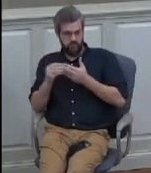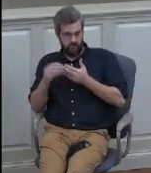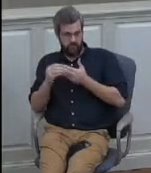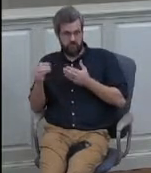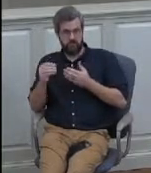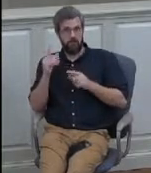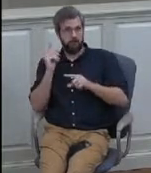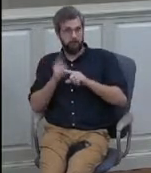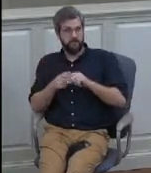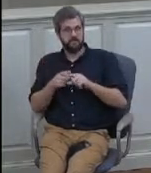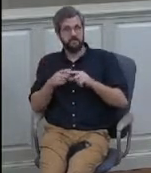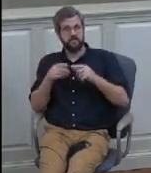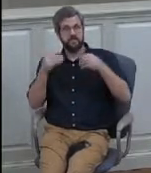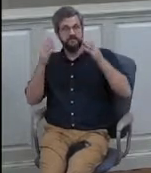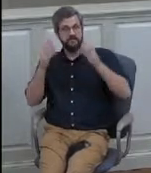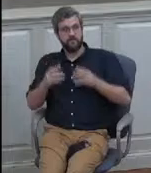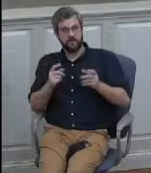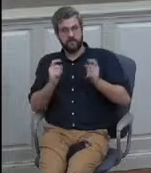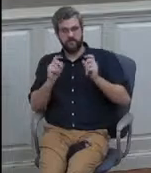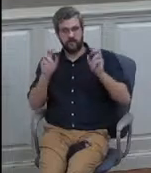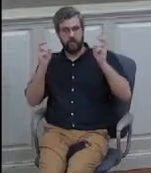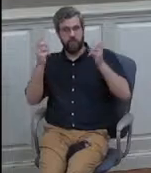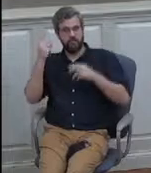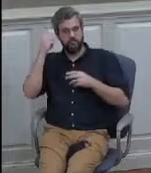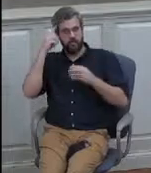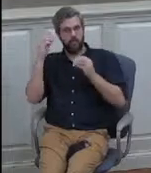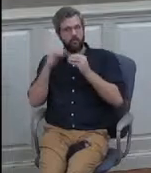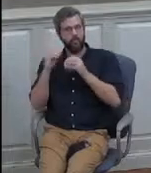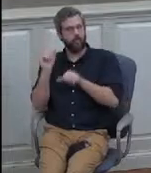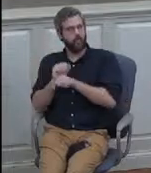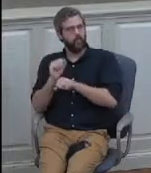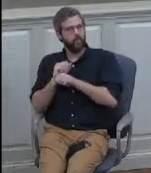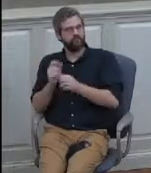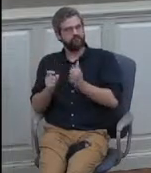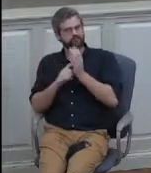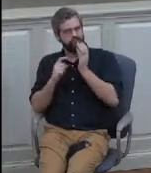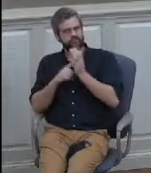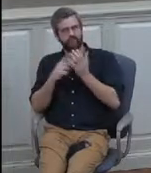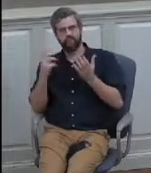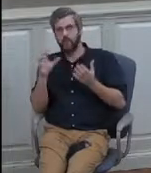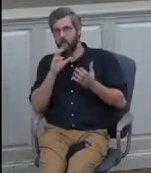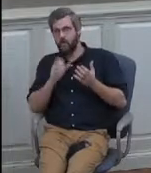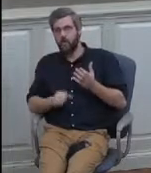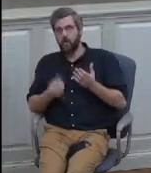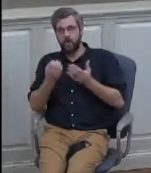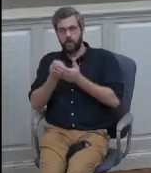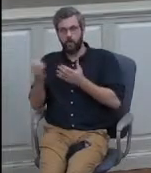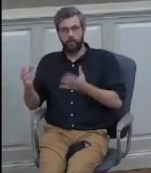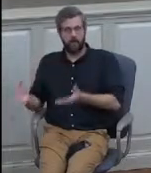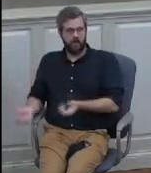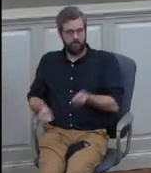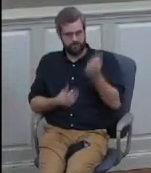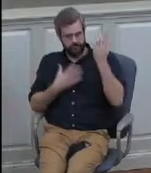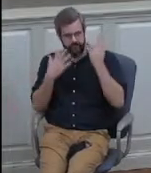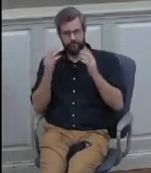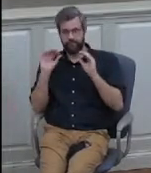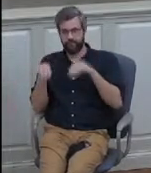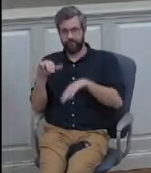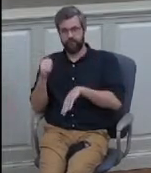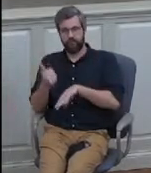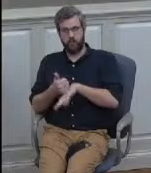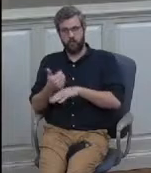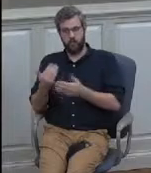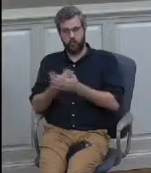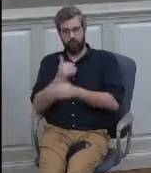quote from the vendor to do all the additional work that would be necessary, the removal of the old playground, the installation of the new